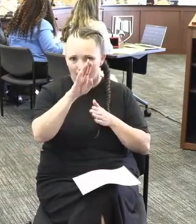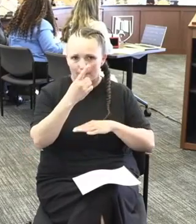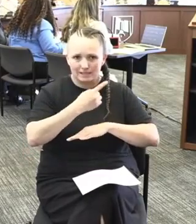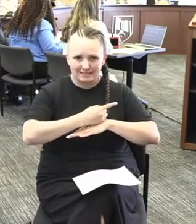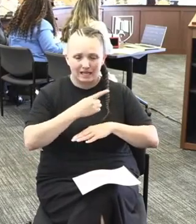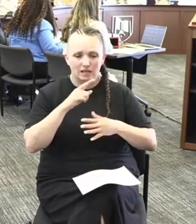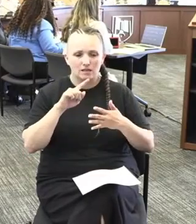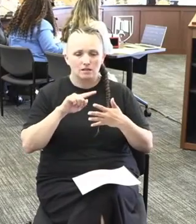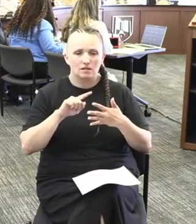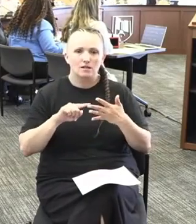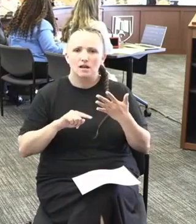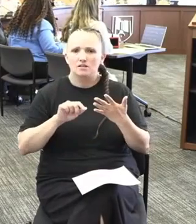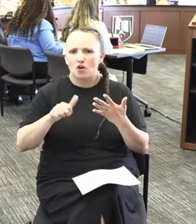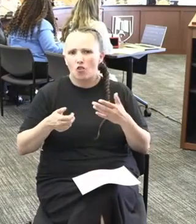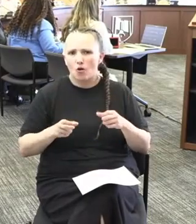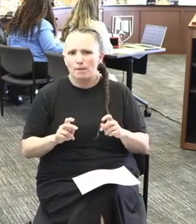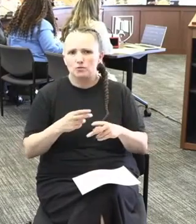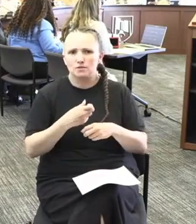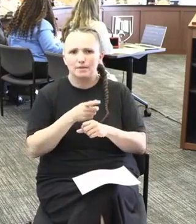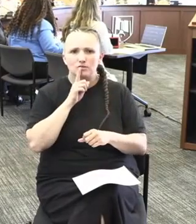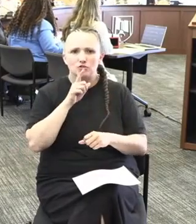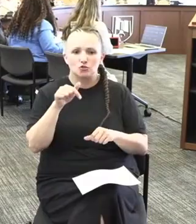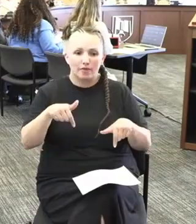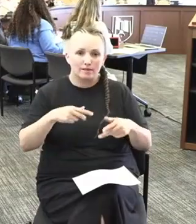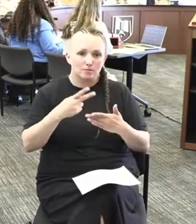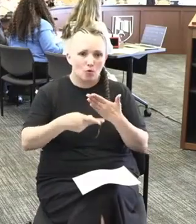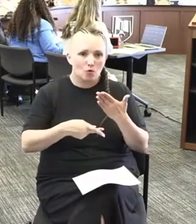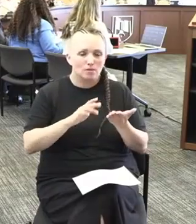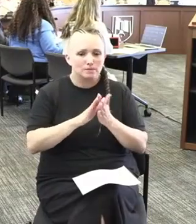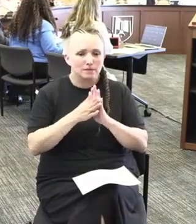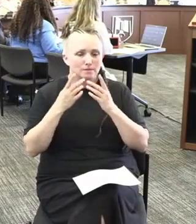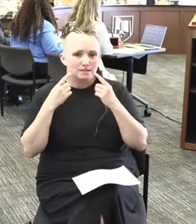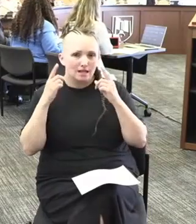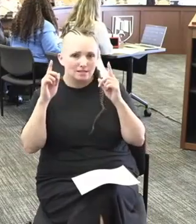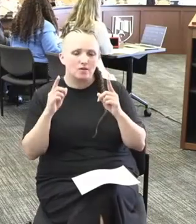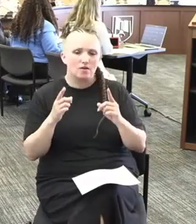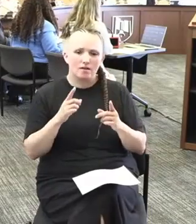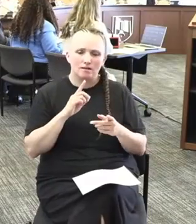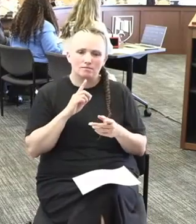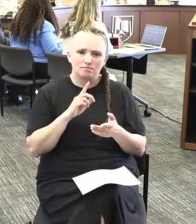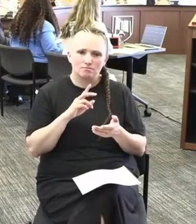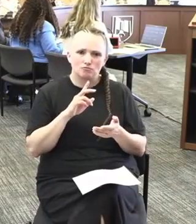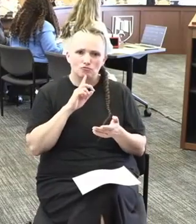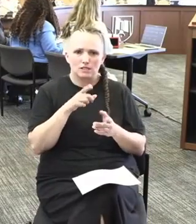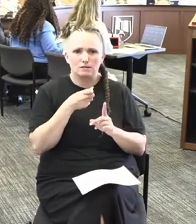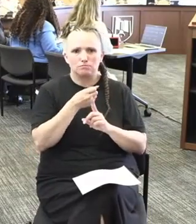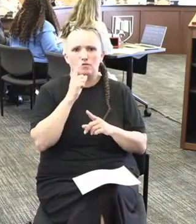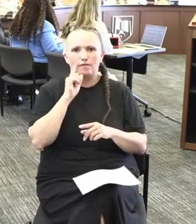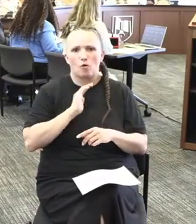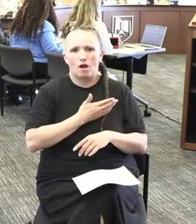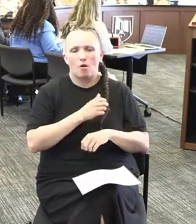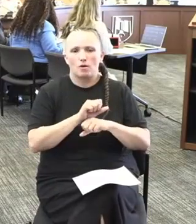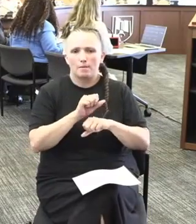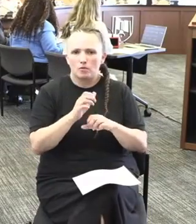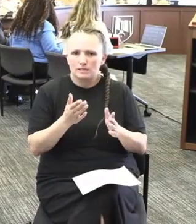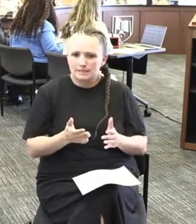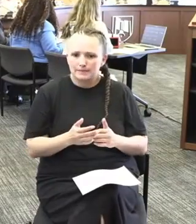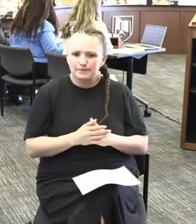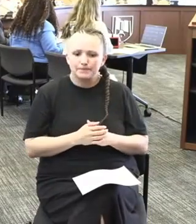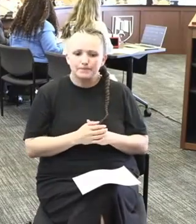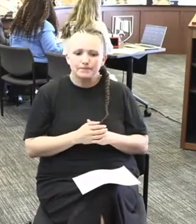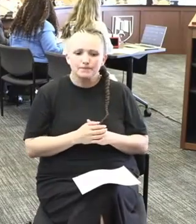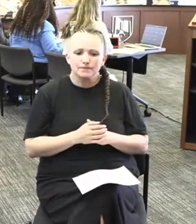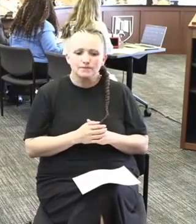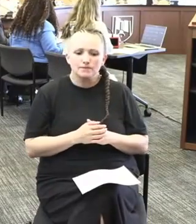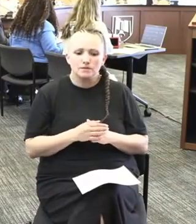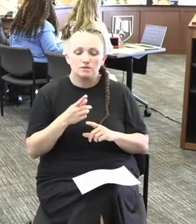other opportunities, helping ensure these programs are successful and meaningful for our employees. On behalf of the